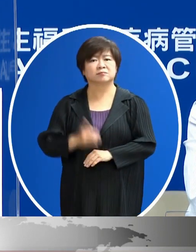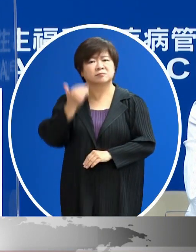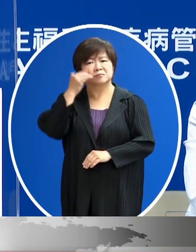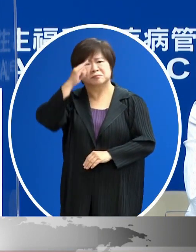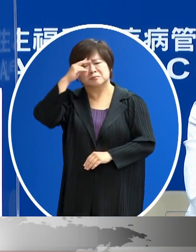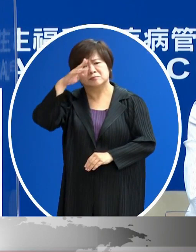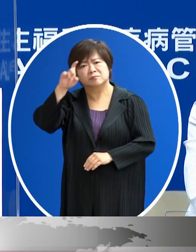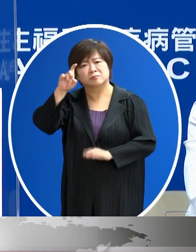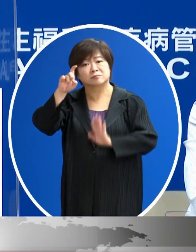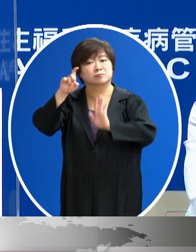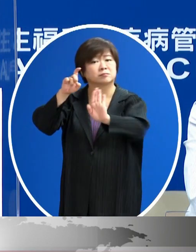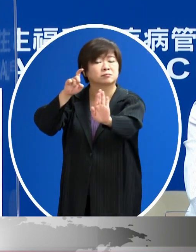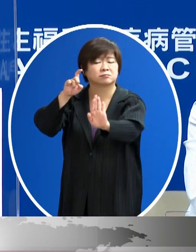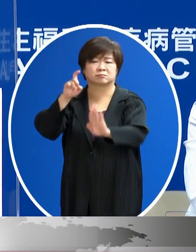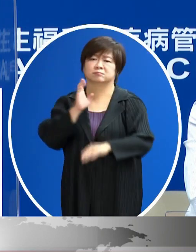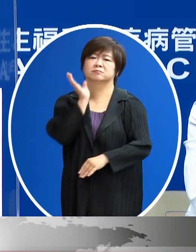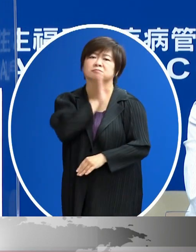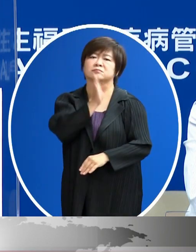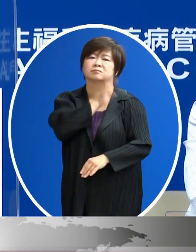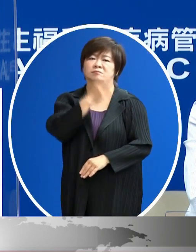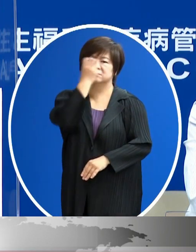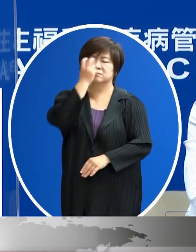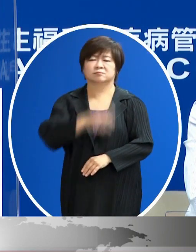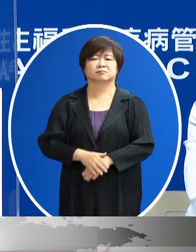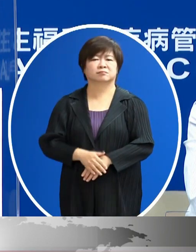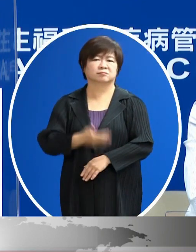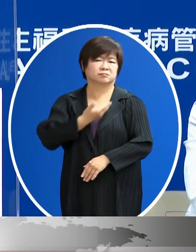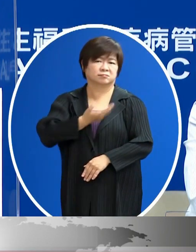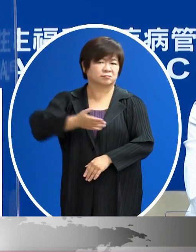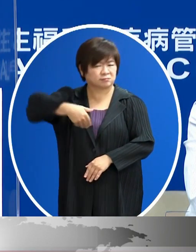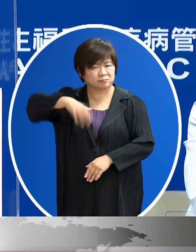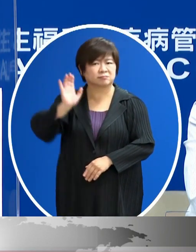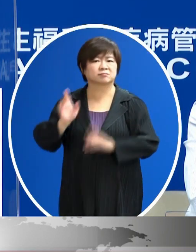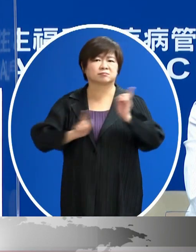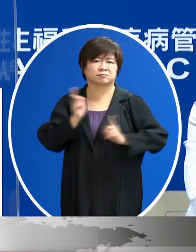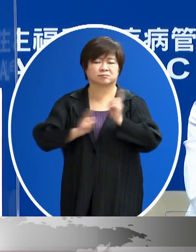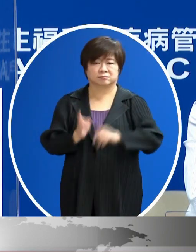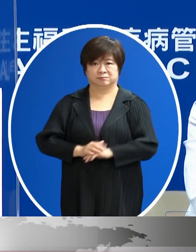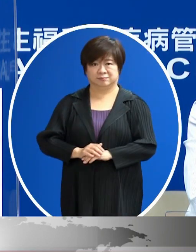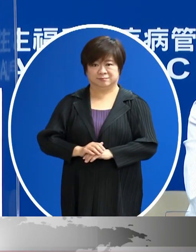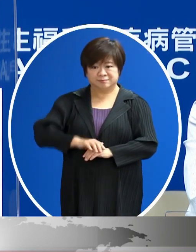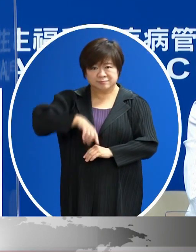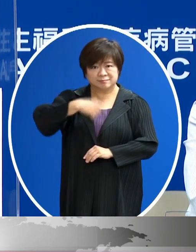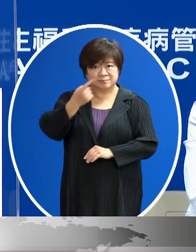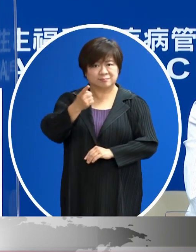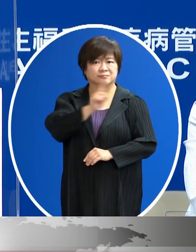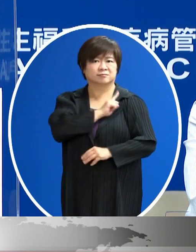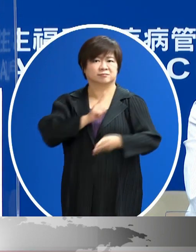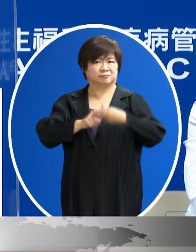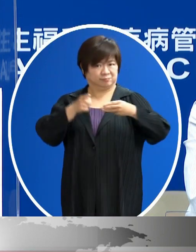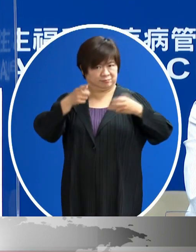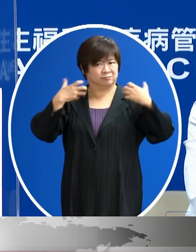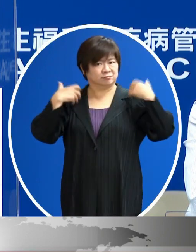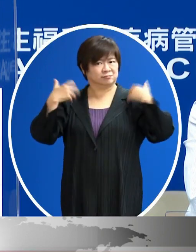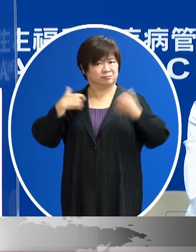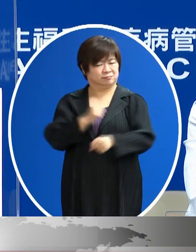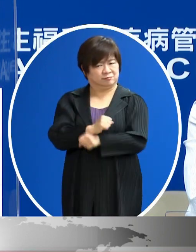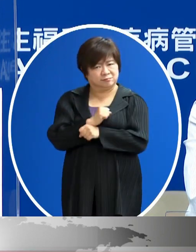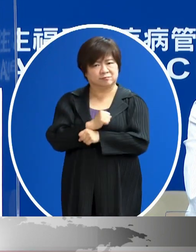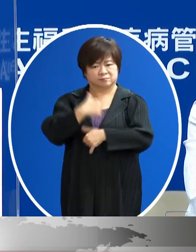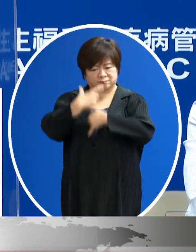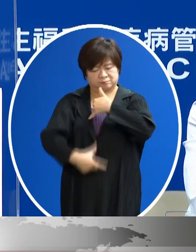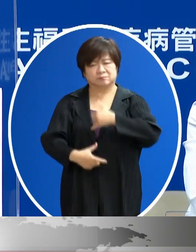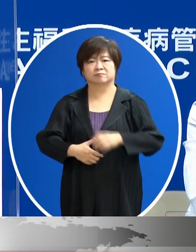or higher. From the 5th to the 9th day, you just need 1 negative rapid or PCR test, or a CT value of 30 or